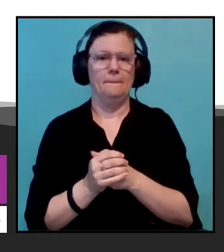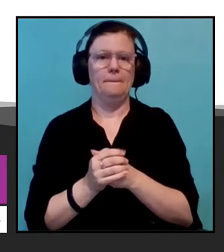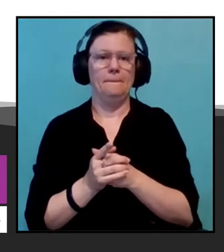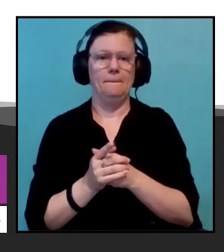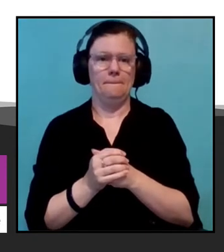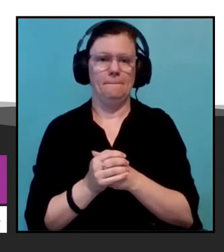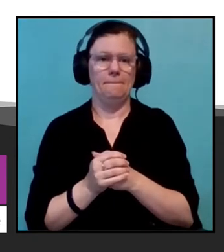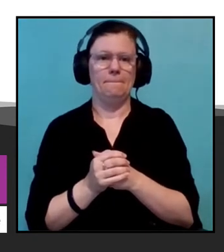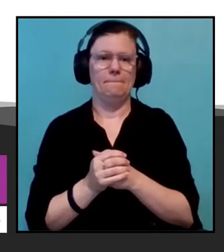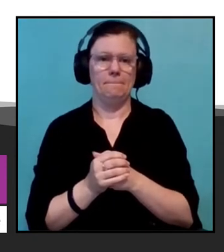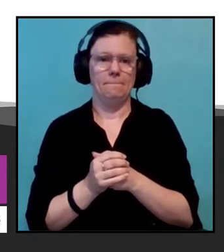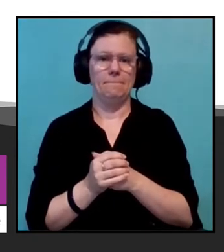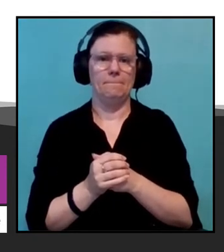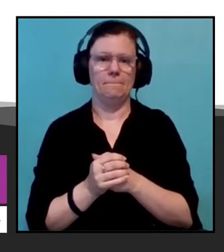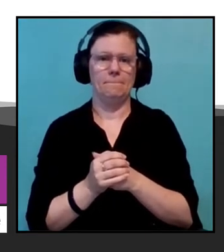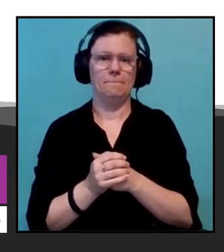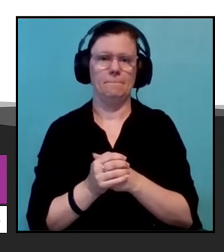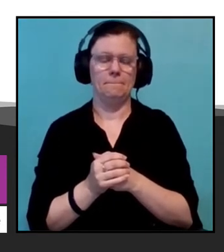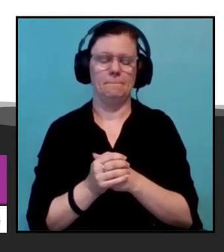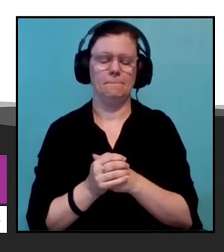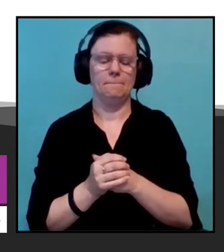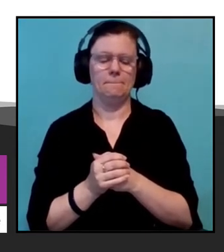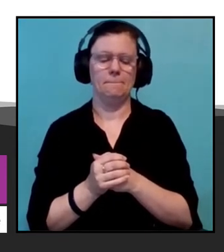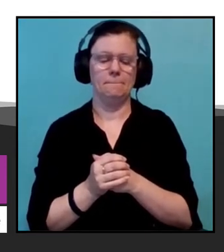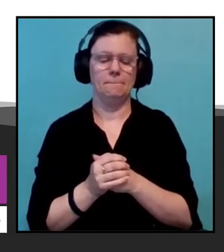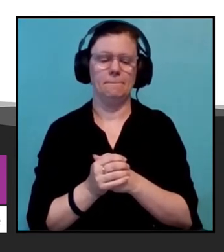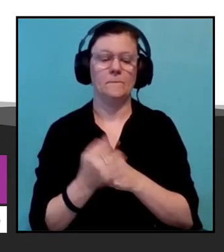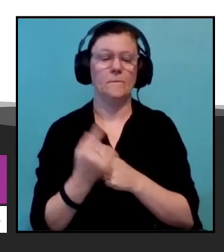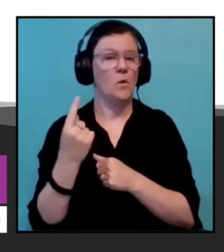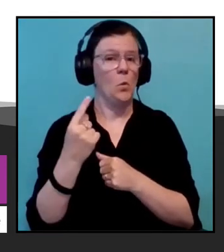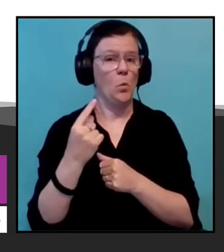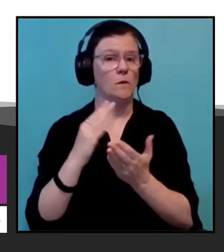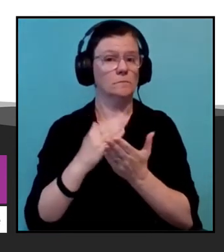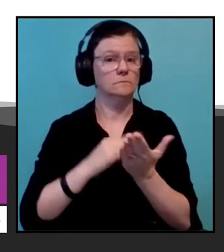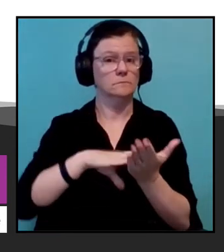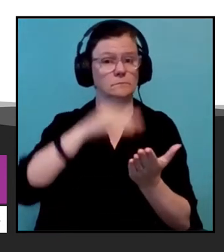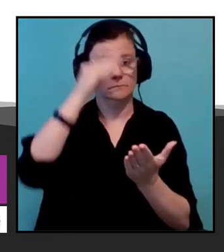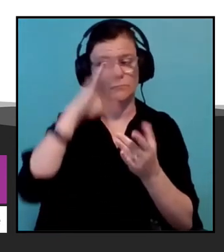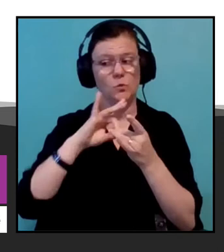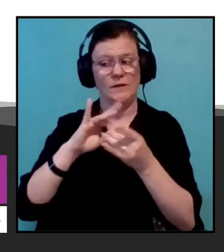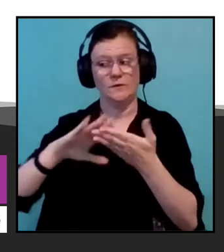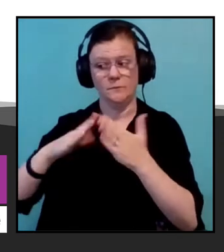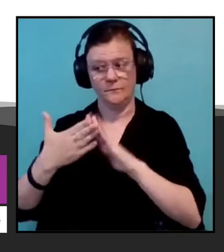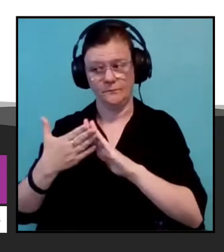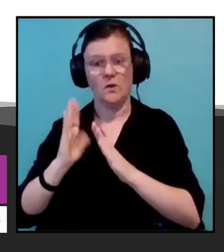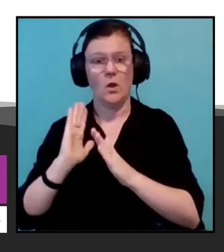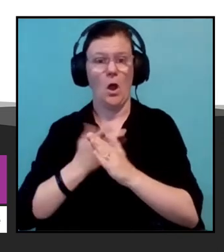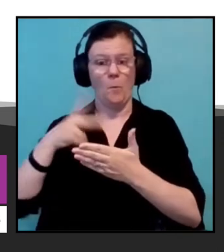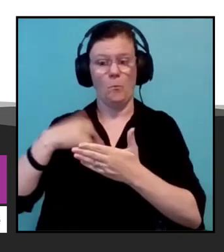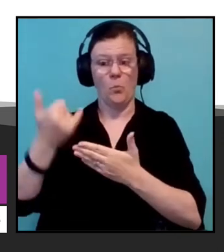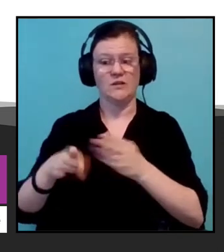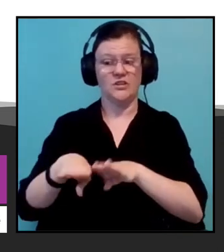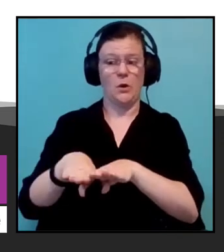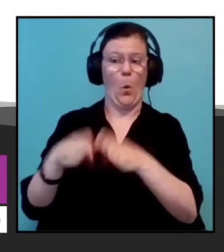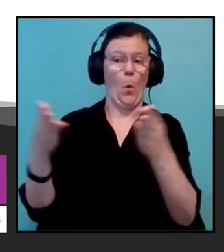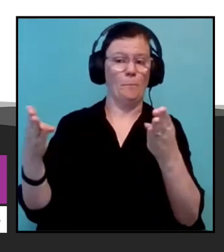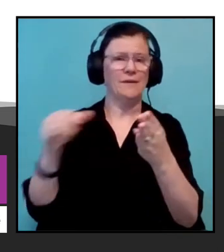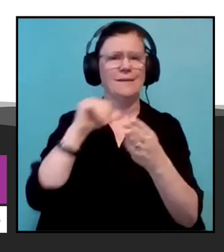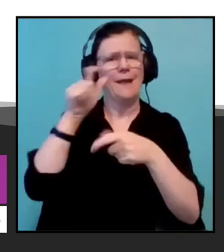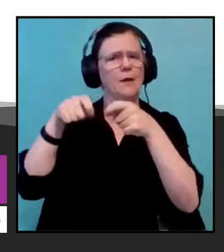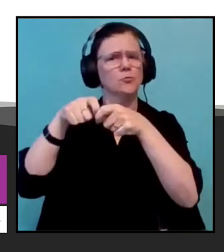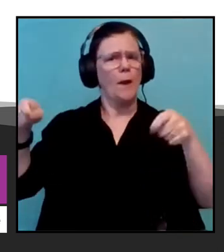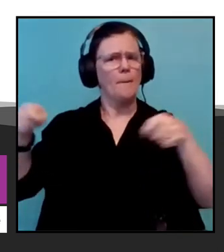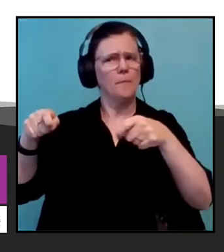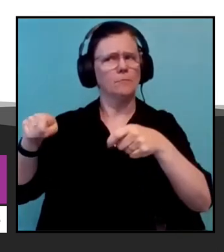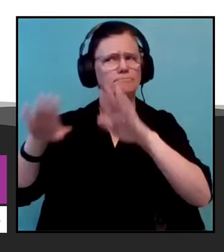The other thing that we had main takeaway that we had around community building was leaving our project open-ended. So we